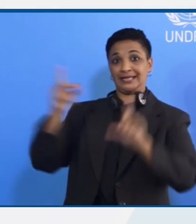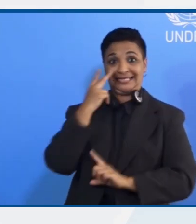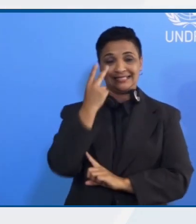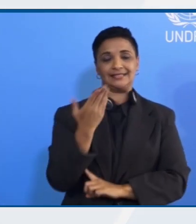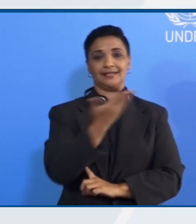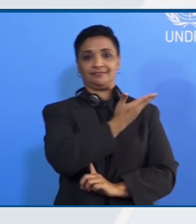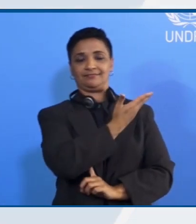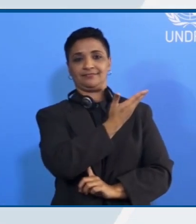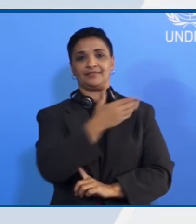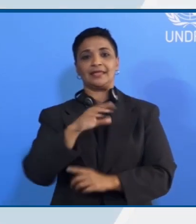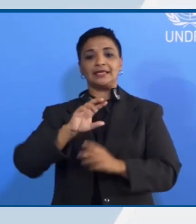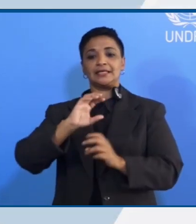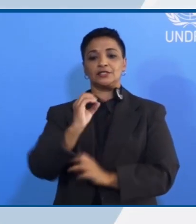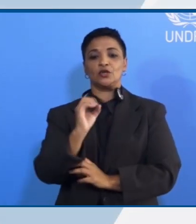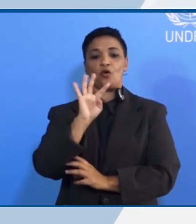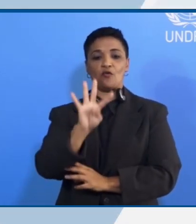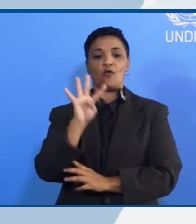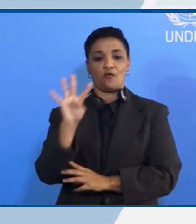there,